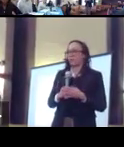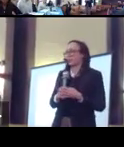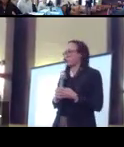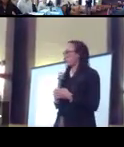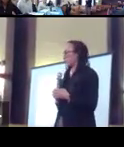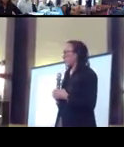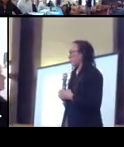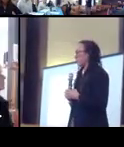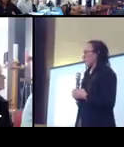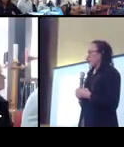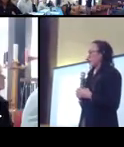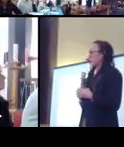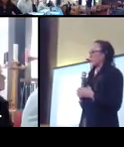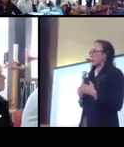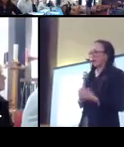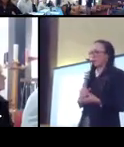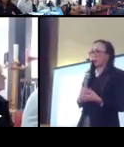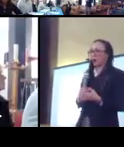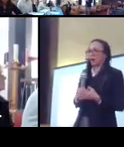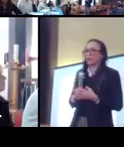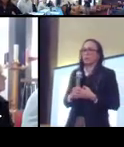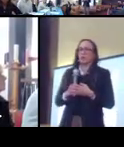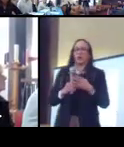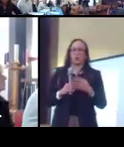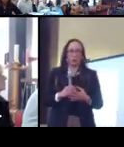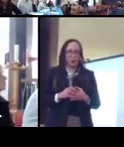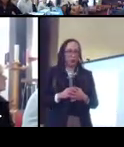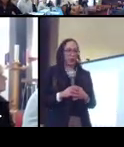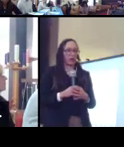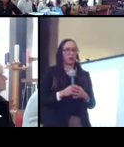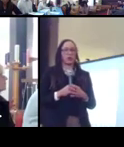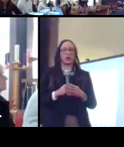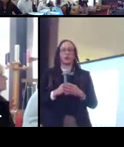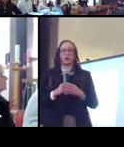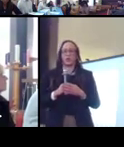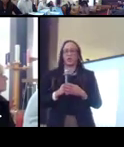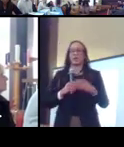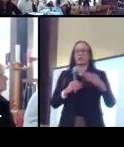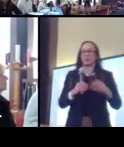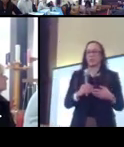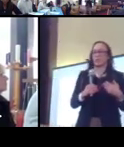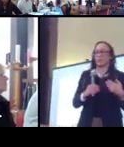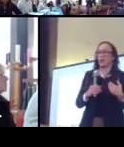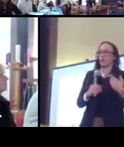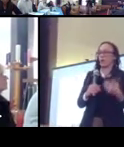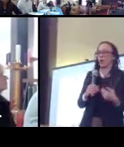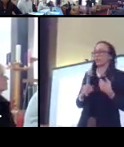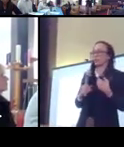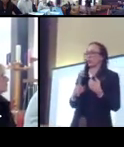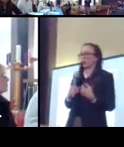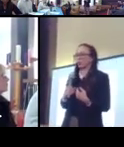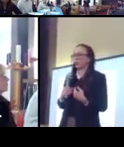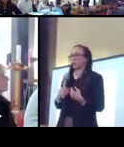a great way to use the plan. Tracking progress, holding people accountable, and really understanding